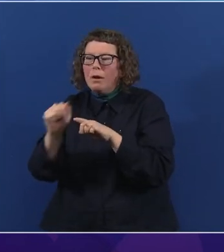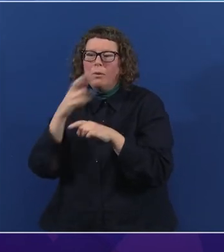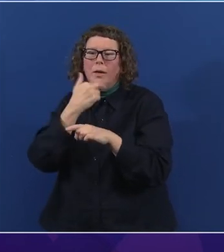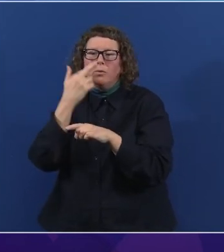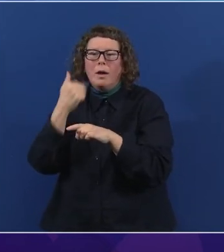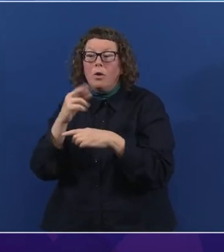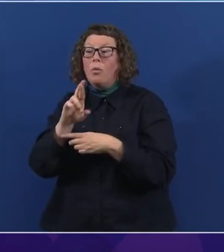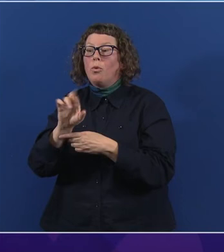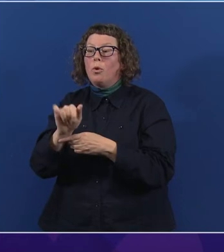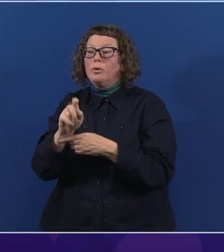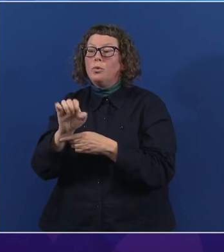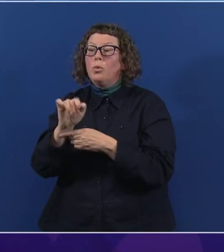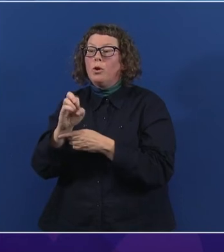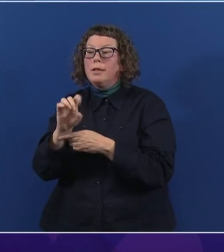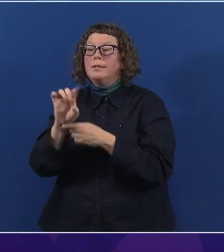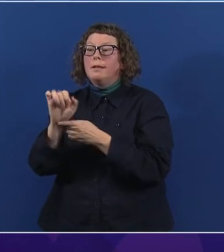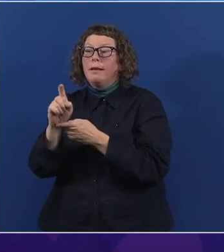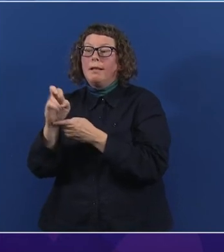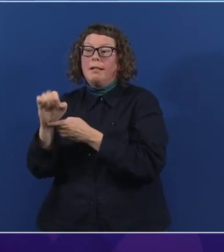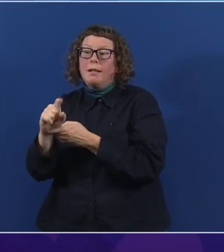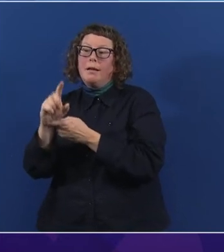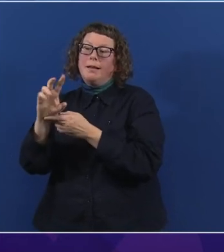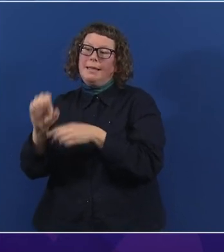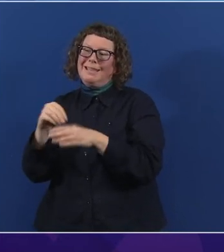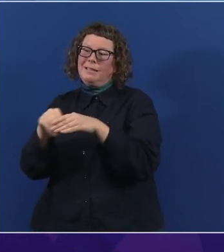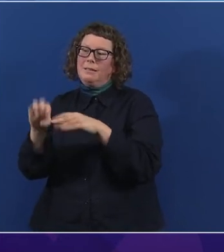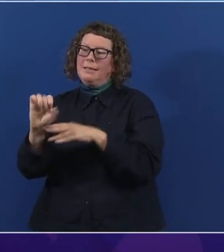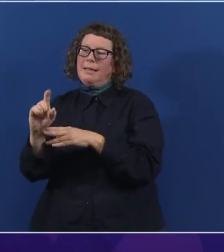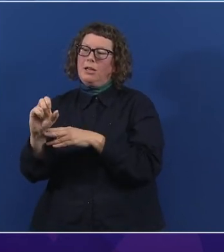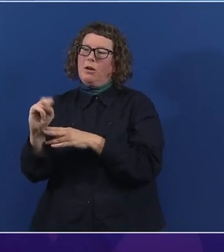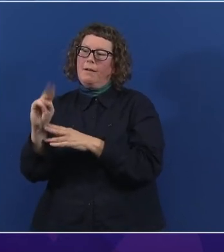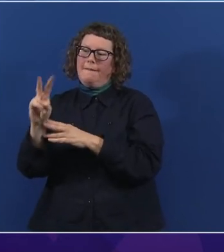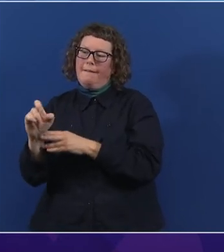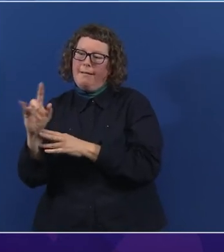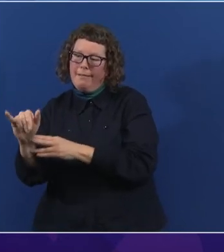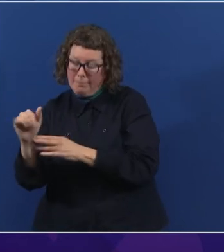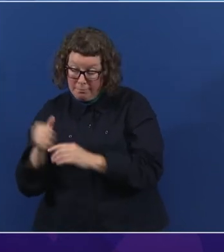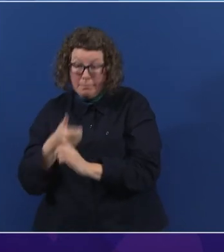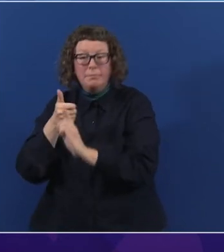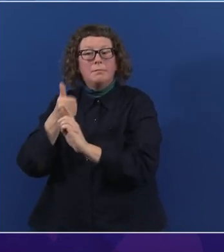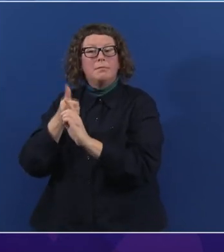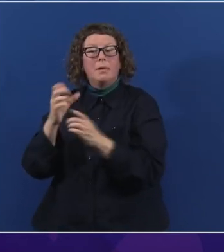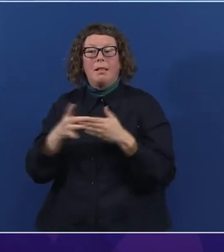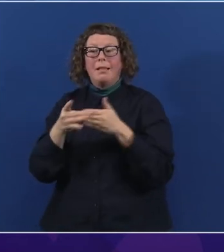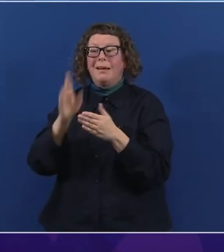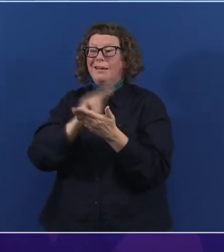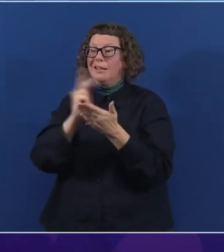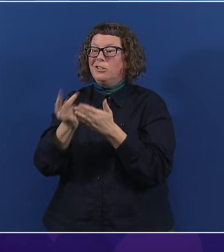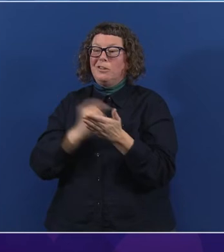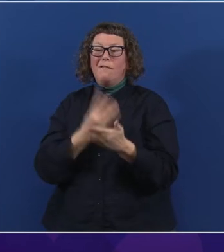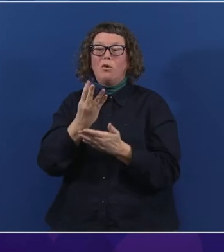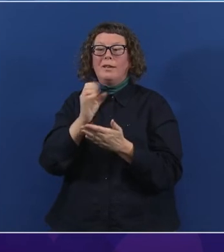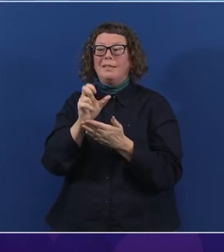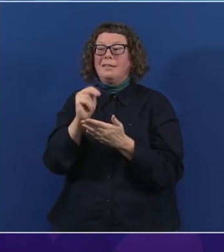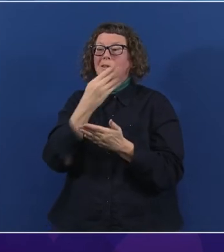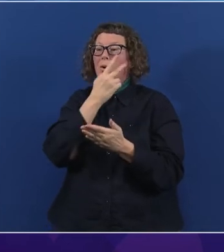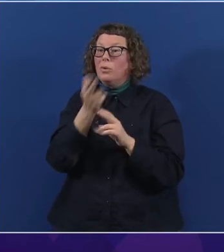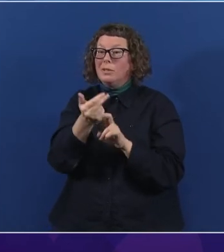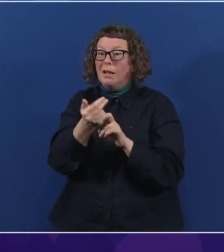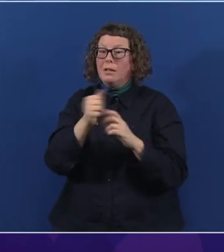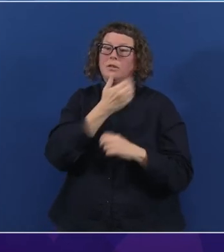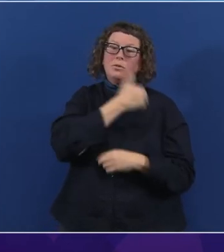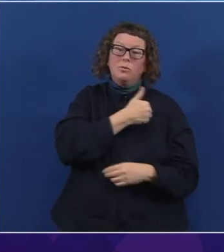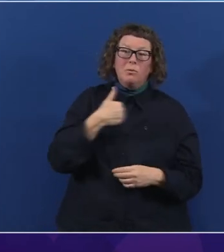in the Rosewood Sandhill Hotel in Silicon Valley. He has led the kitchens of Four Seasons hotels